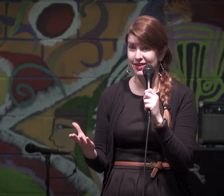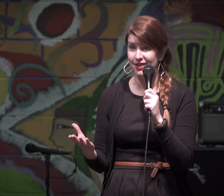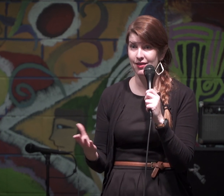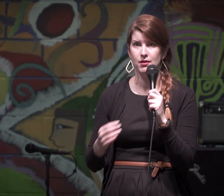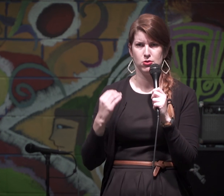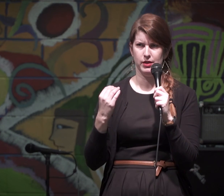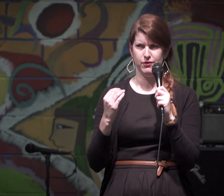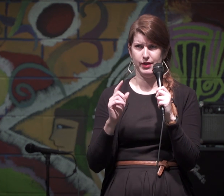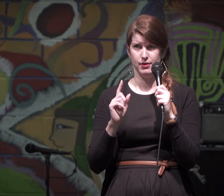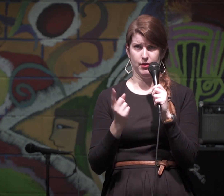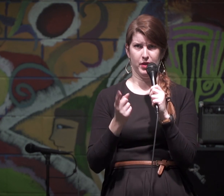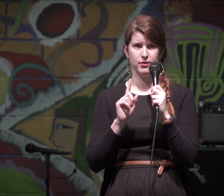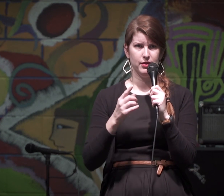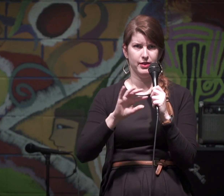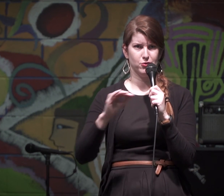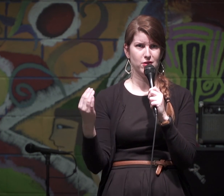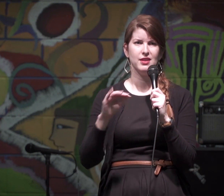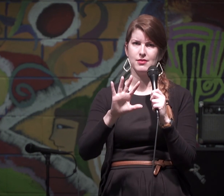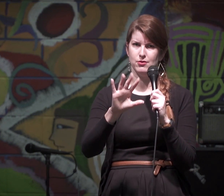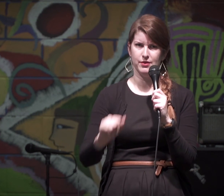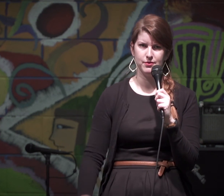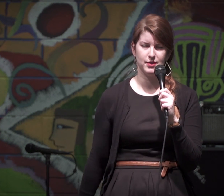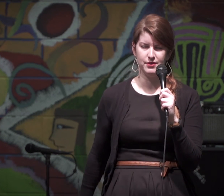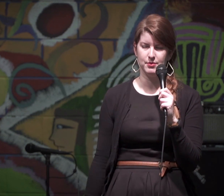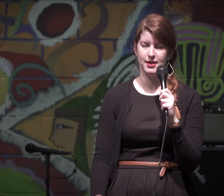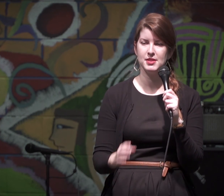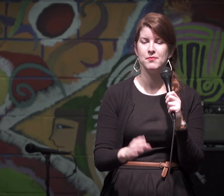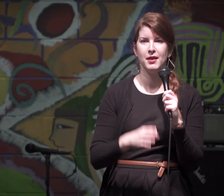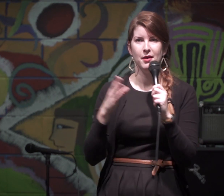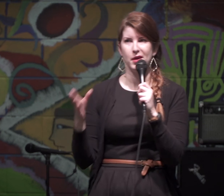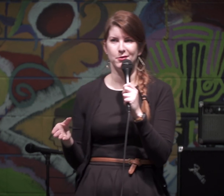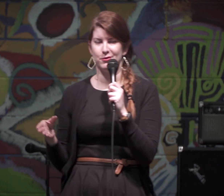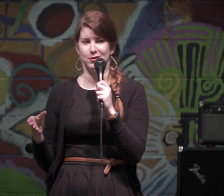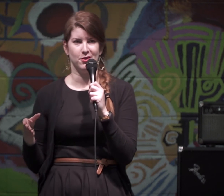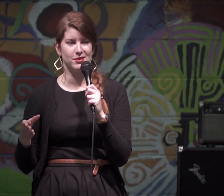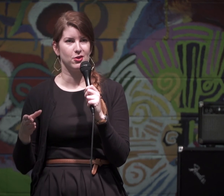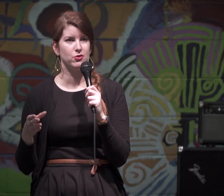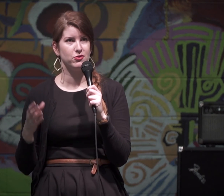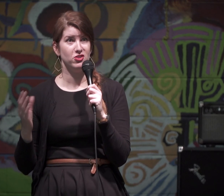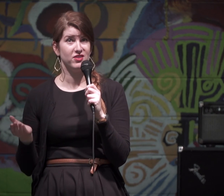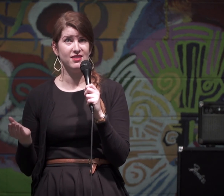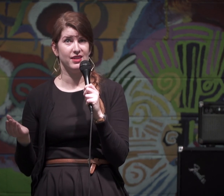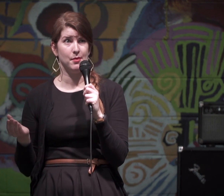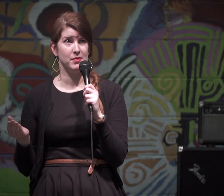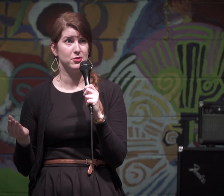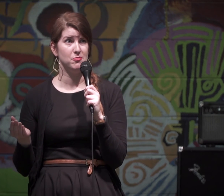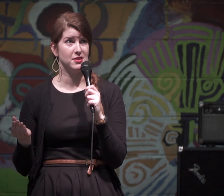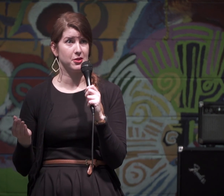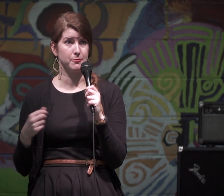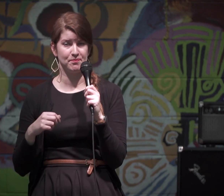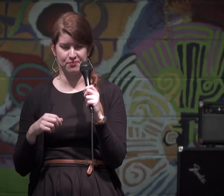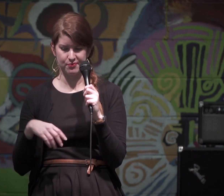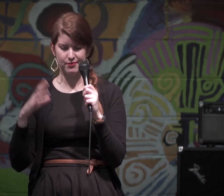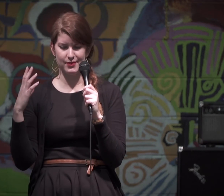has slang. Trying to find the parallel, how to draw that is a little tough sometimes. But I don't know if y'all saw this article. Just recently came out maybe 2